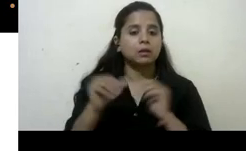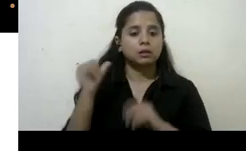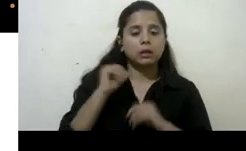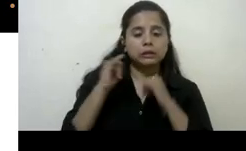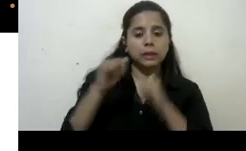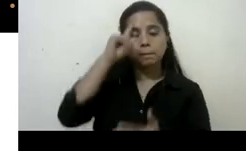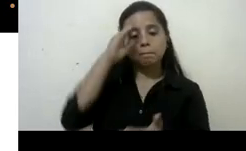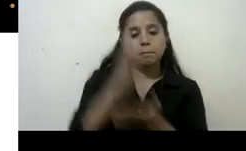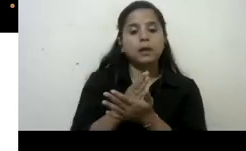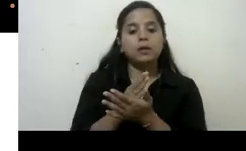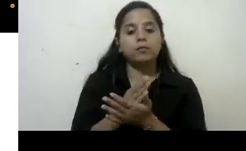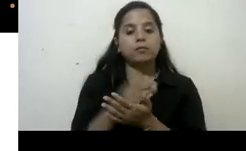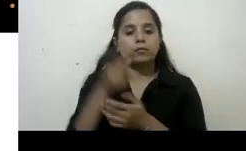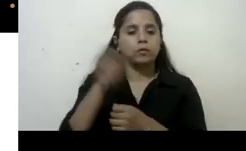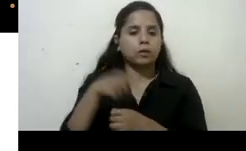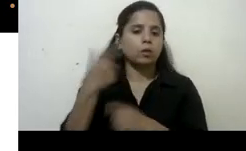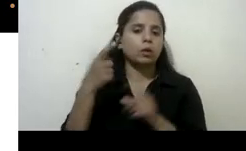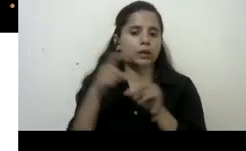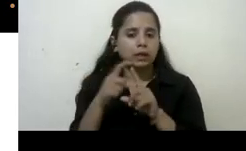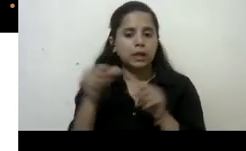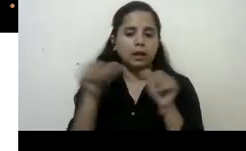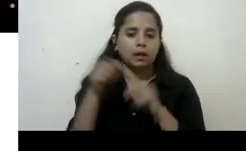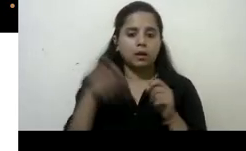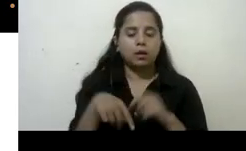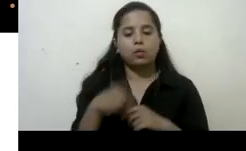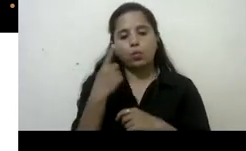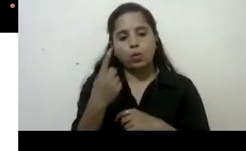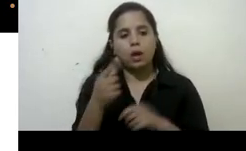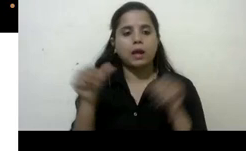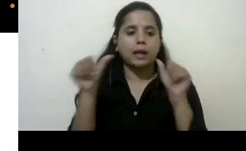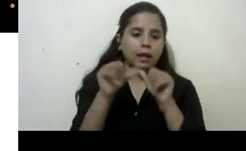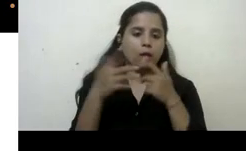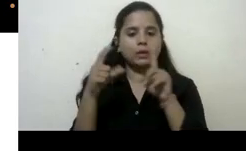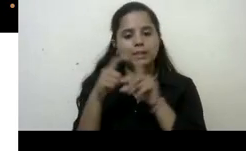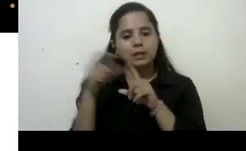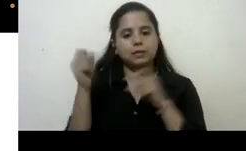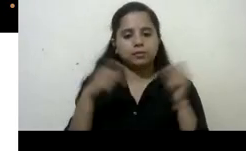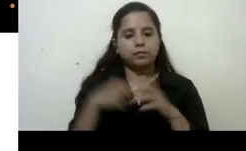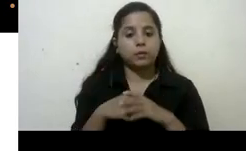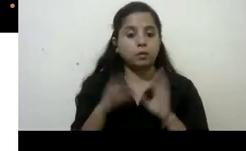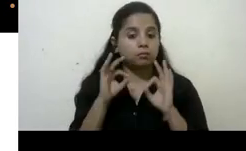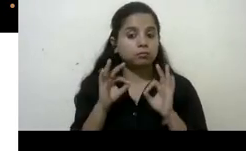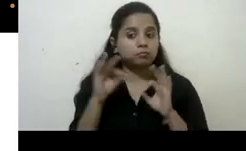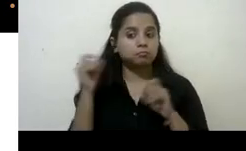beliefs. So you can type your answers by typing 1, A or D. Wow, excellent.